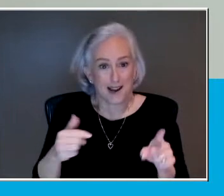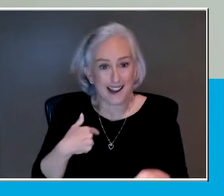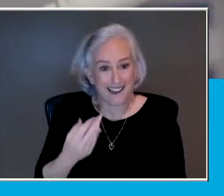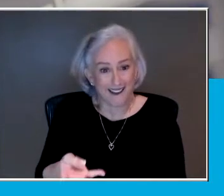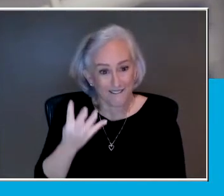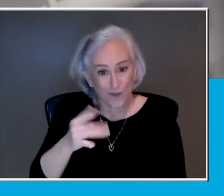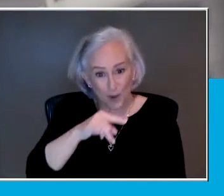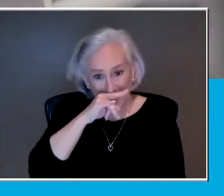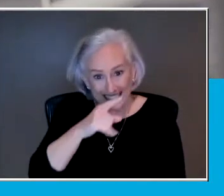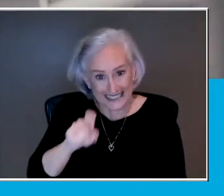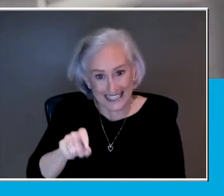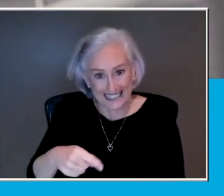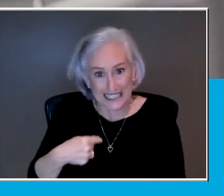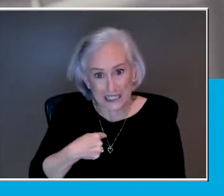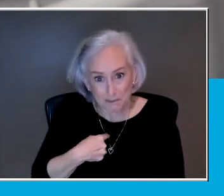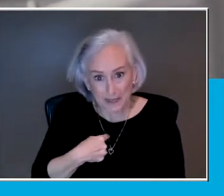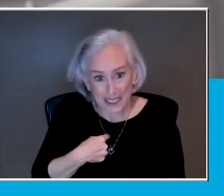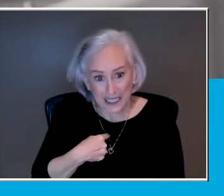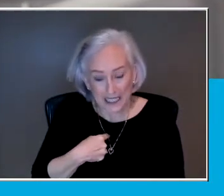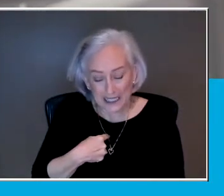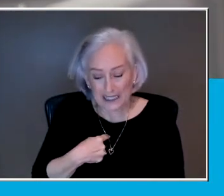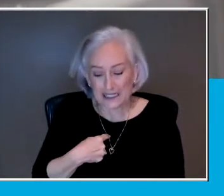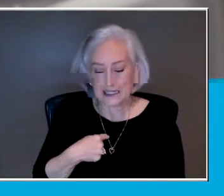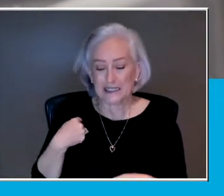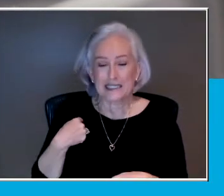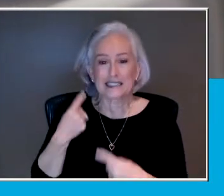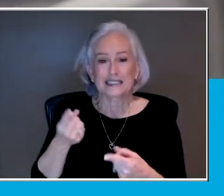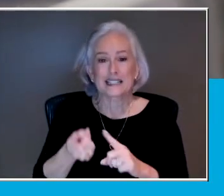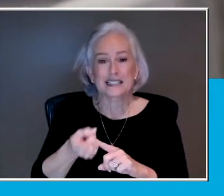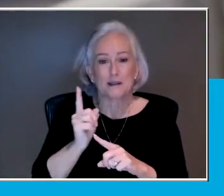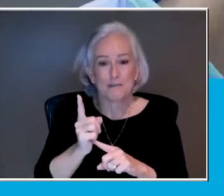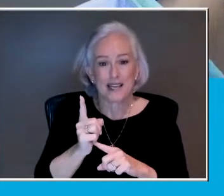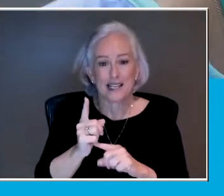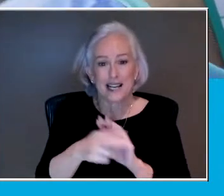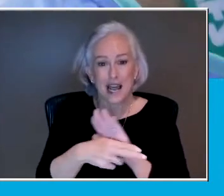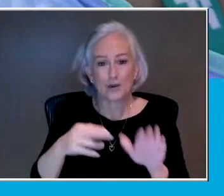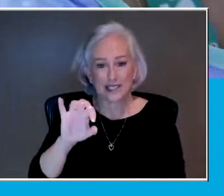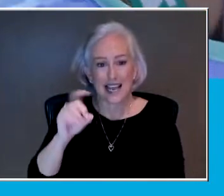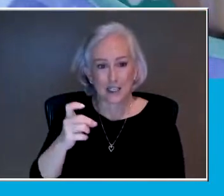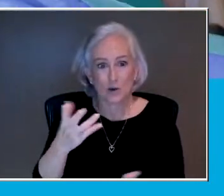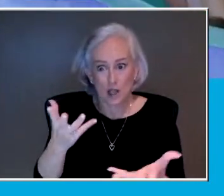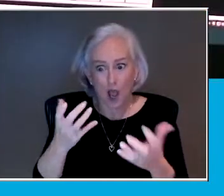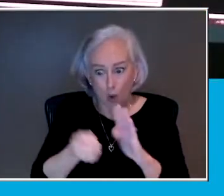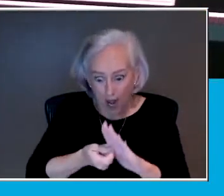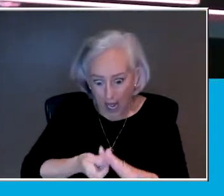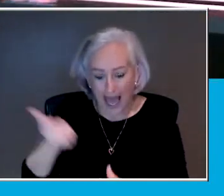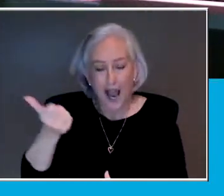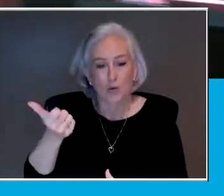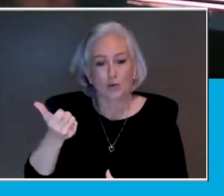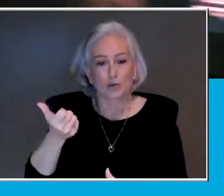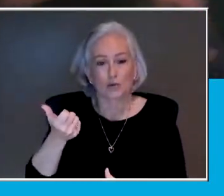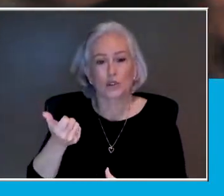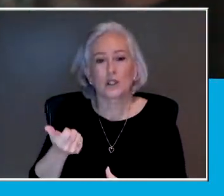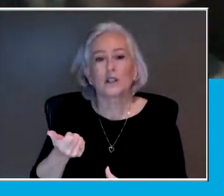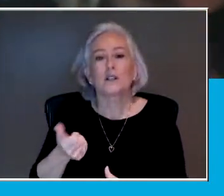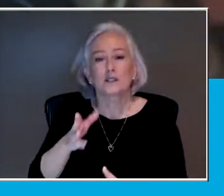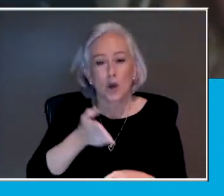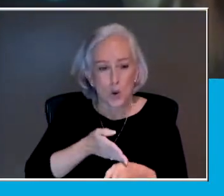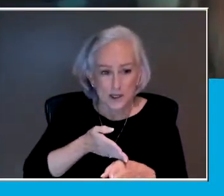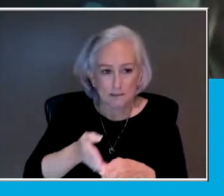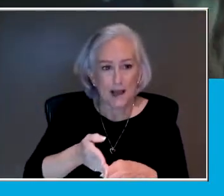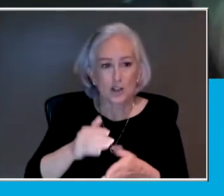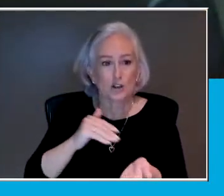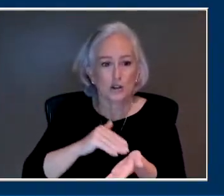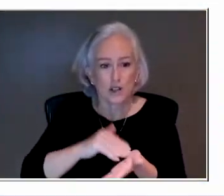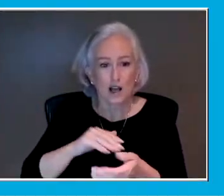need me. Since the moment I was diagnosed, I wanted to get this thing out of me. Specialized doctors working together, improving